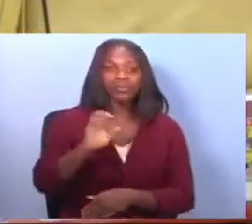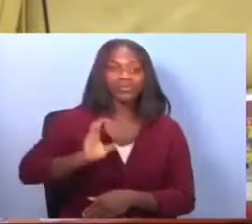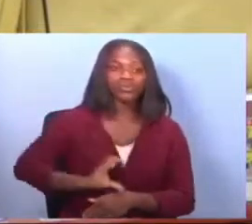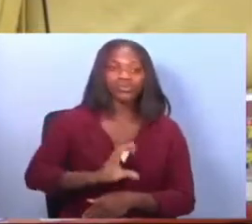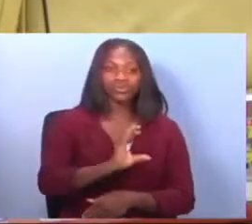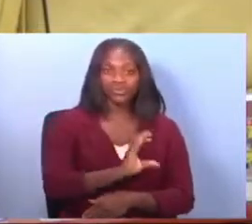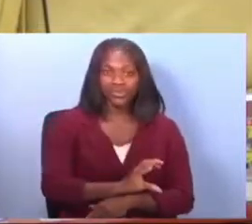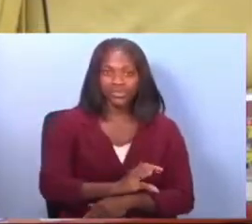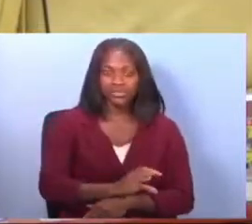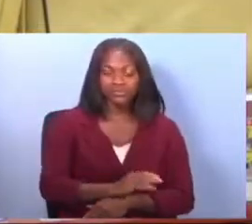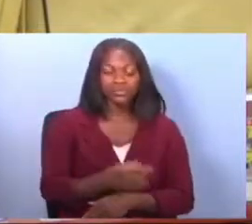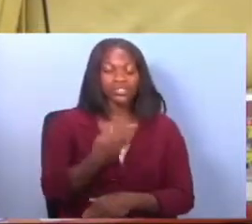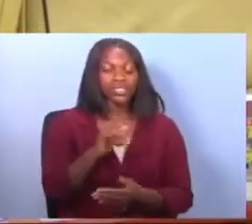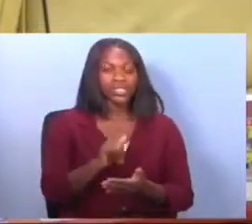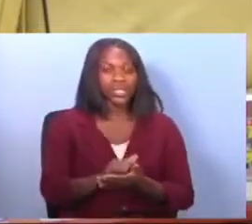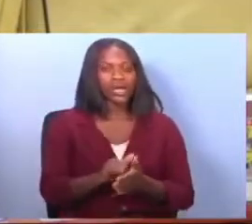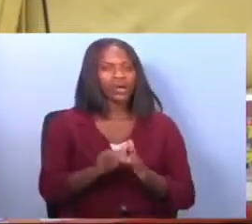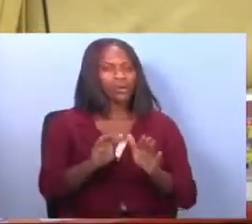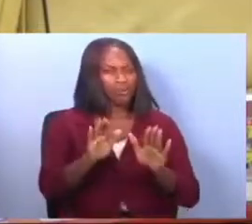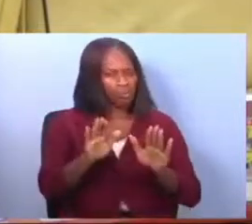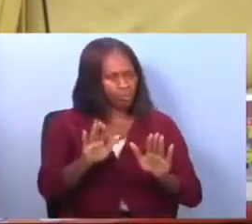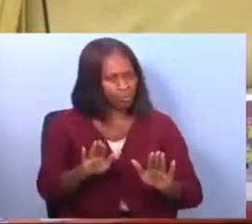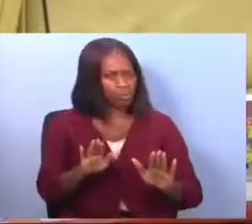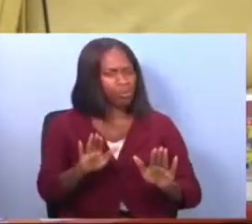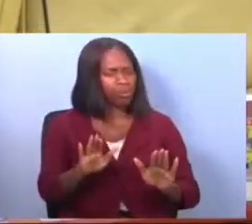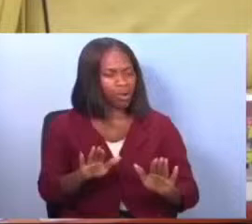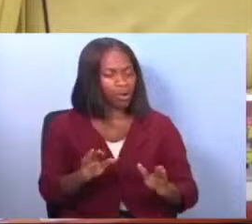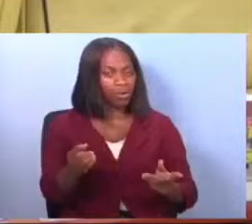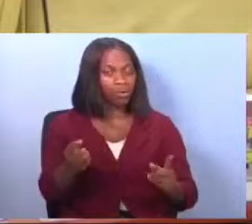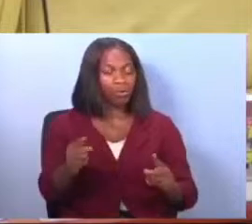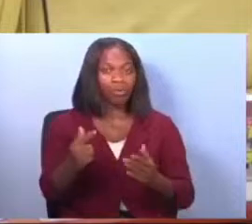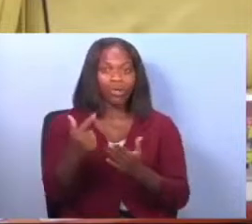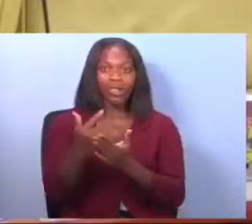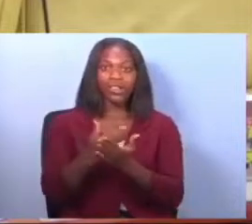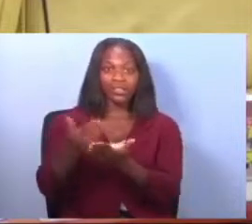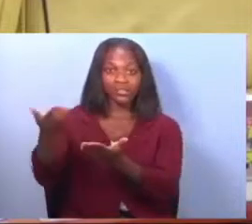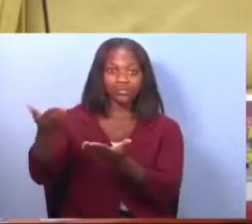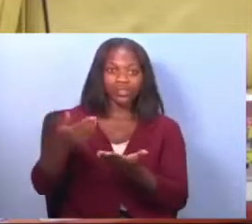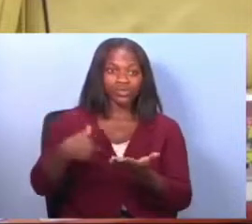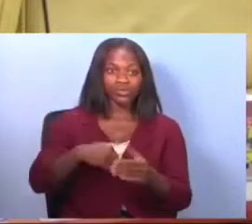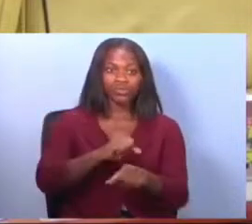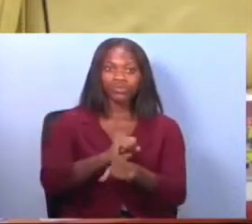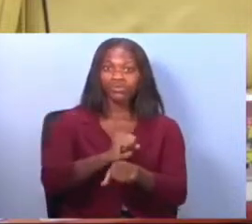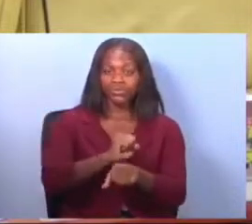nerves cool. Once the list is submitted, we'll work on it. Thank you.